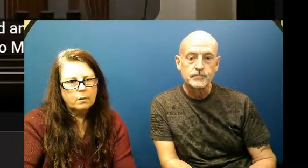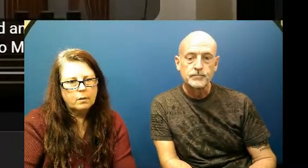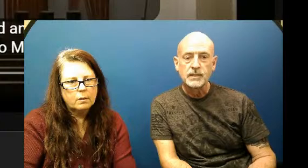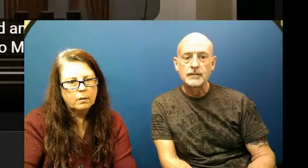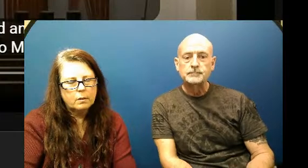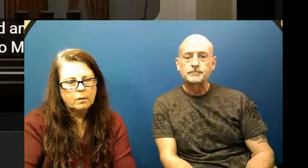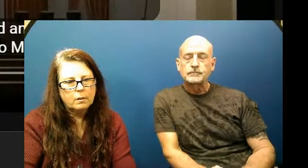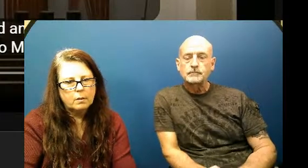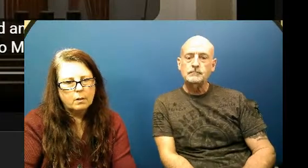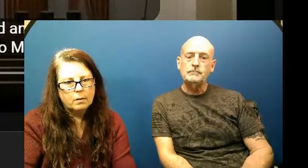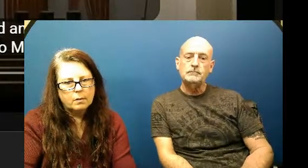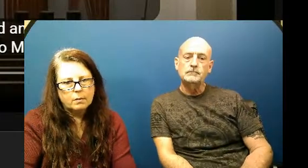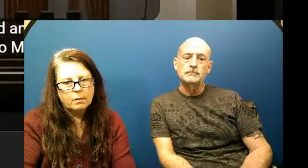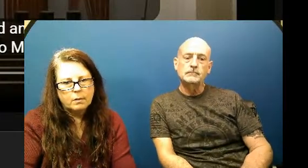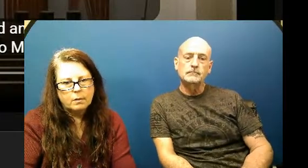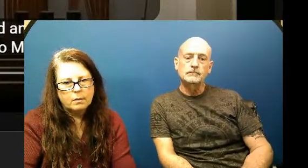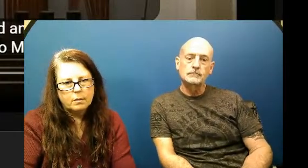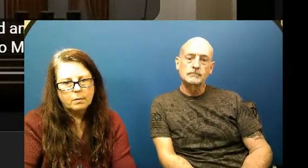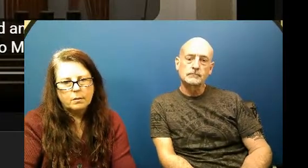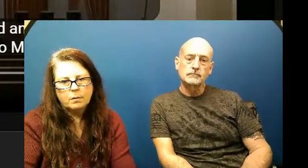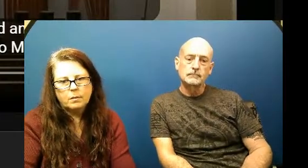reason.